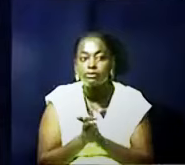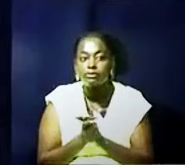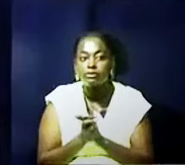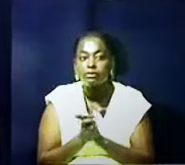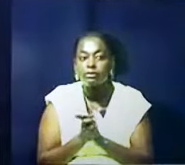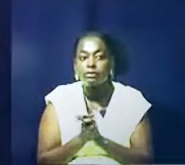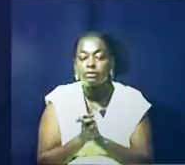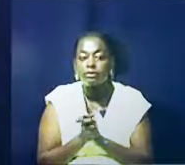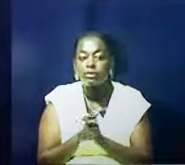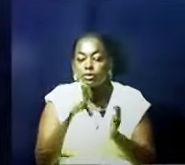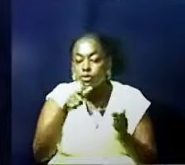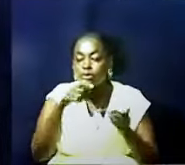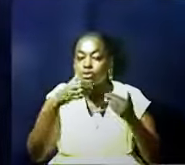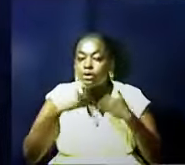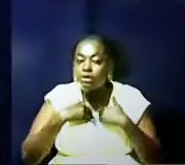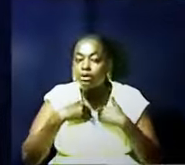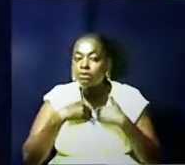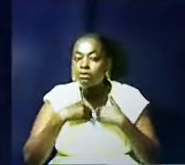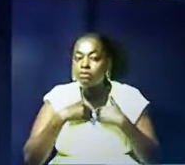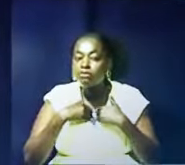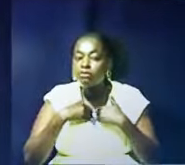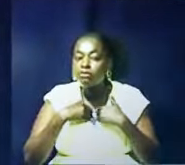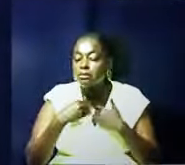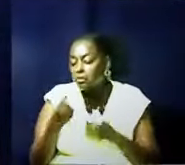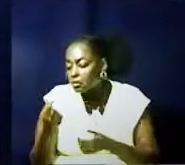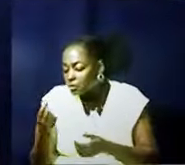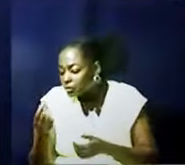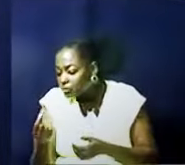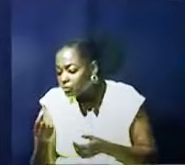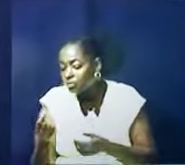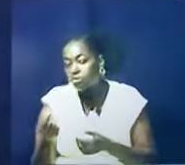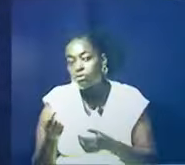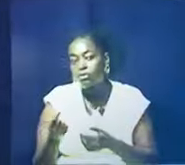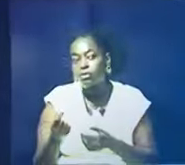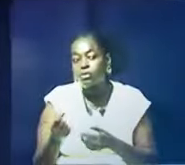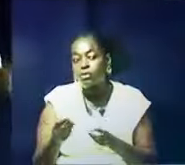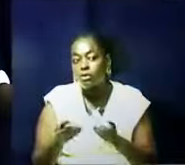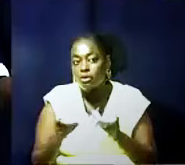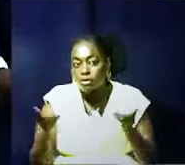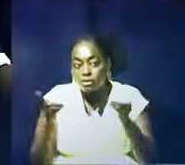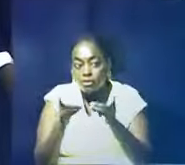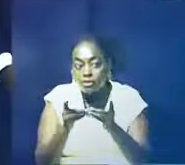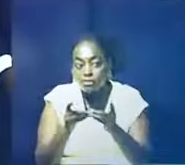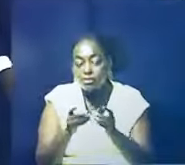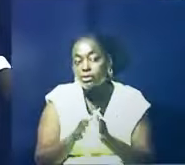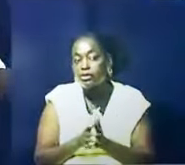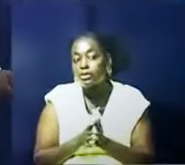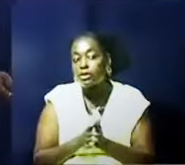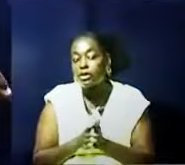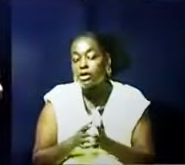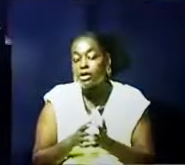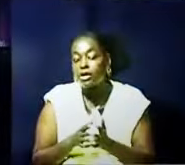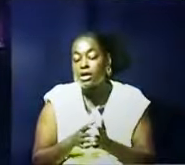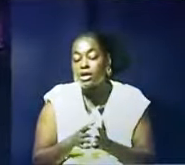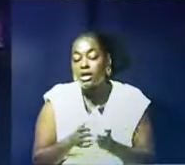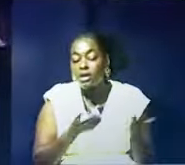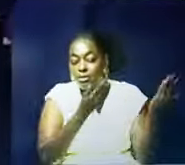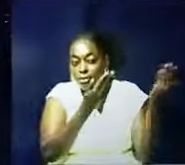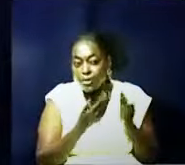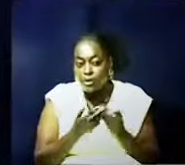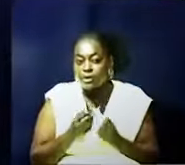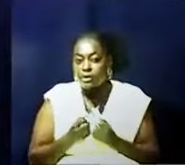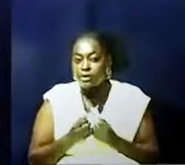Nafe oni nyankopon enhye mu a etia no ema ohunhum ahoden arrest spiritual progress.